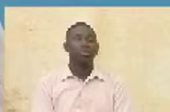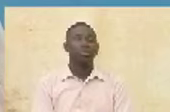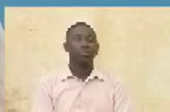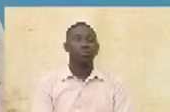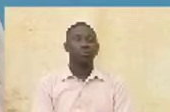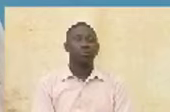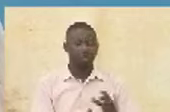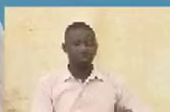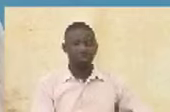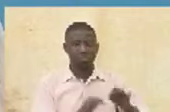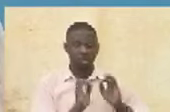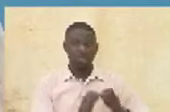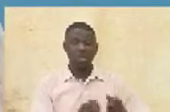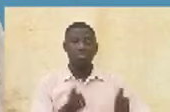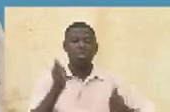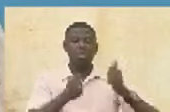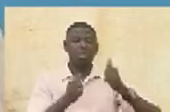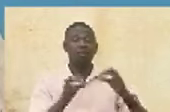you should take